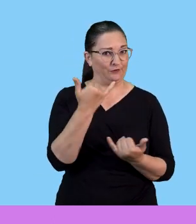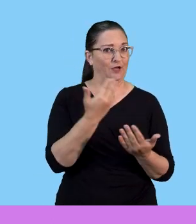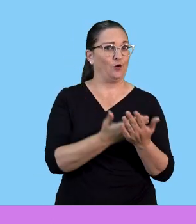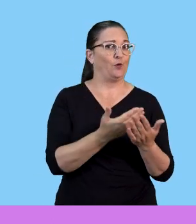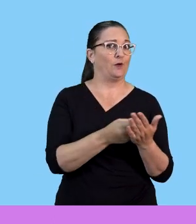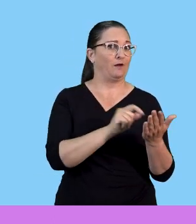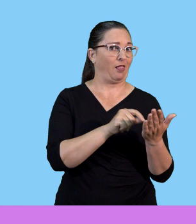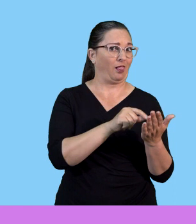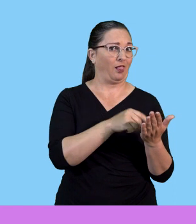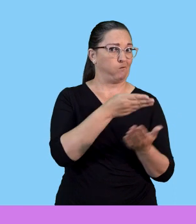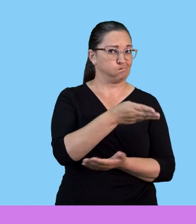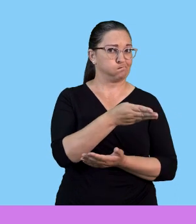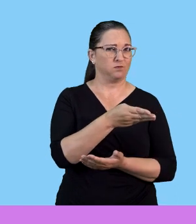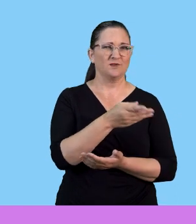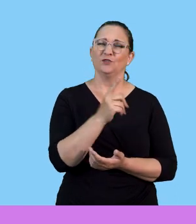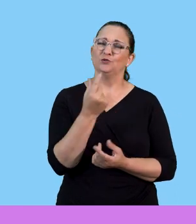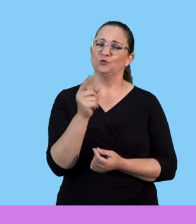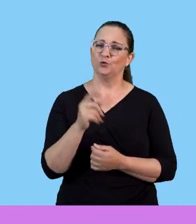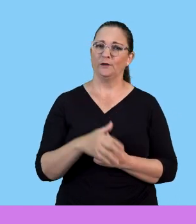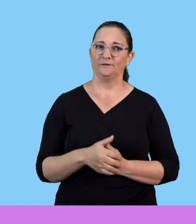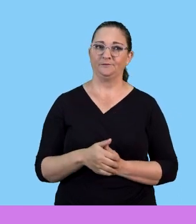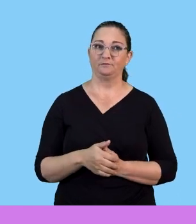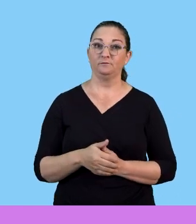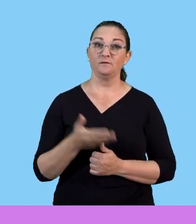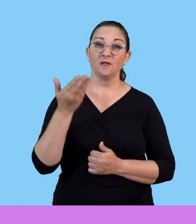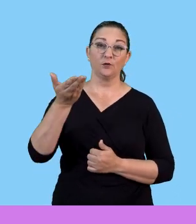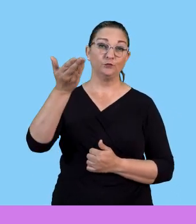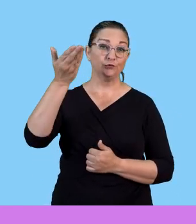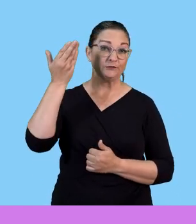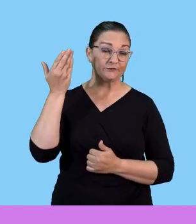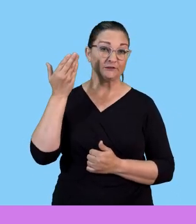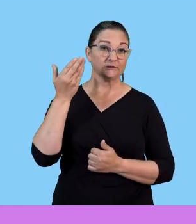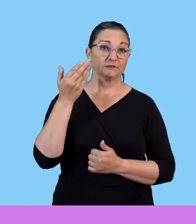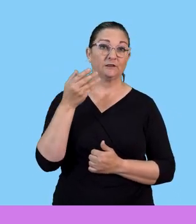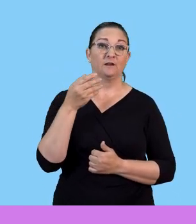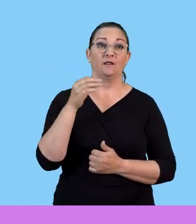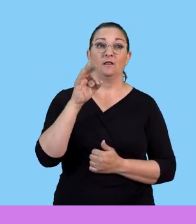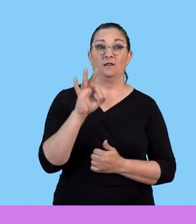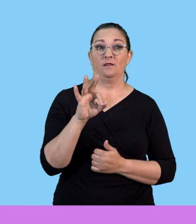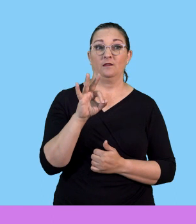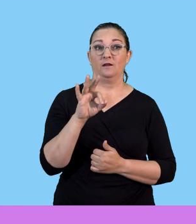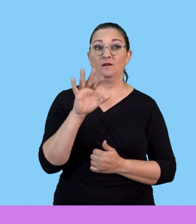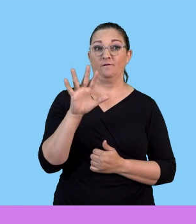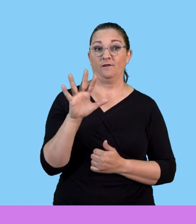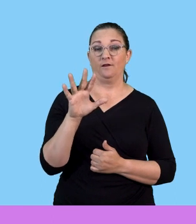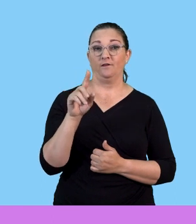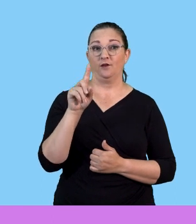then the current reading. So what must we do? The previous reading,